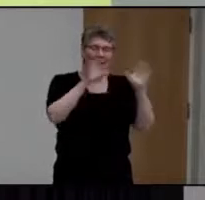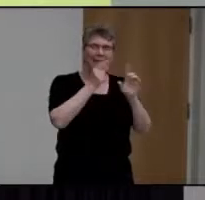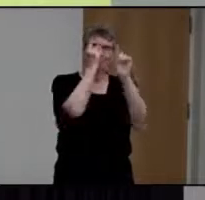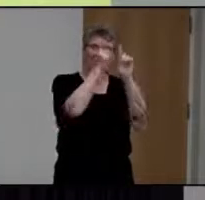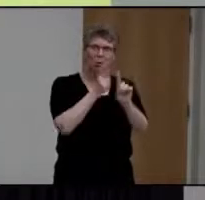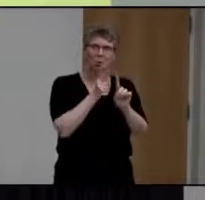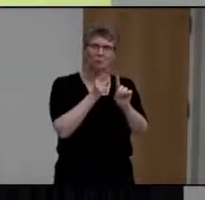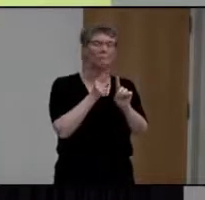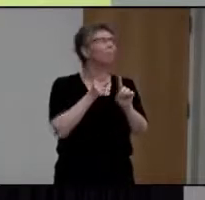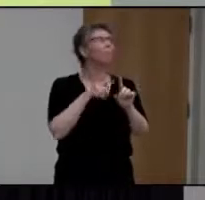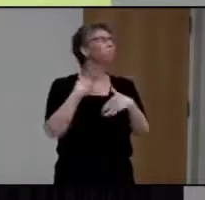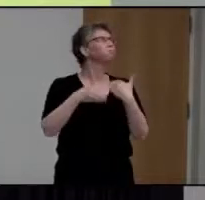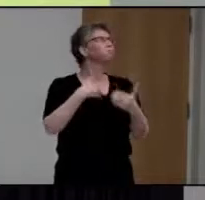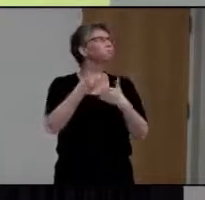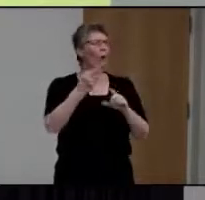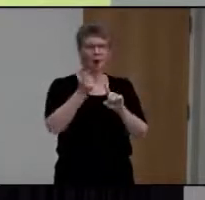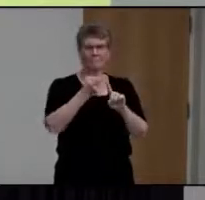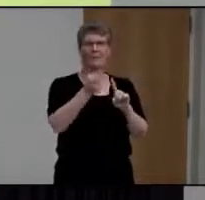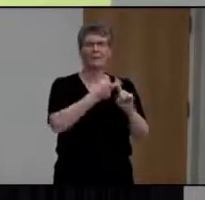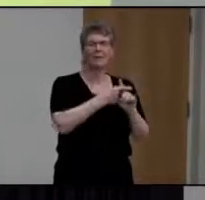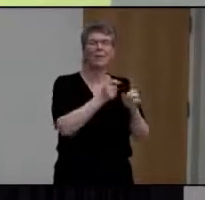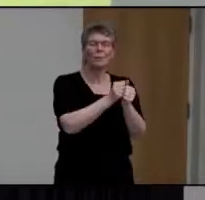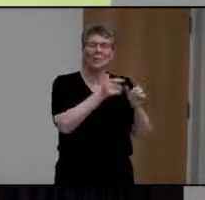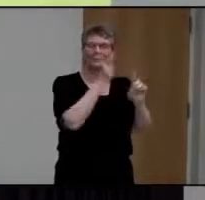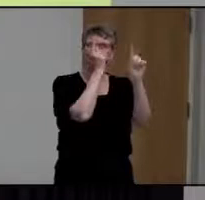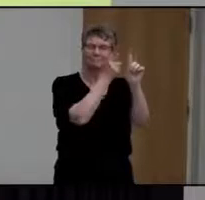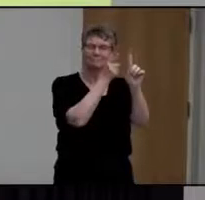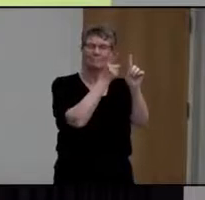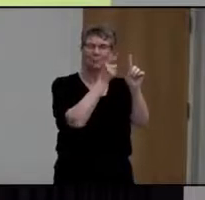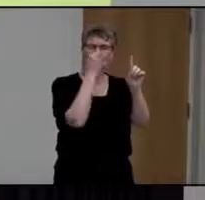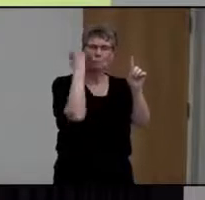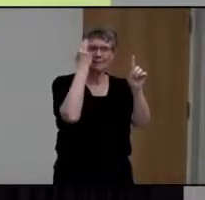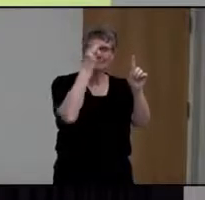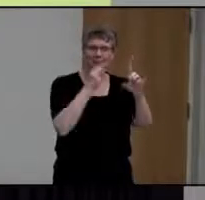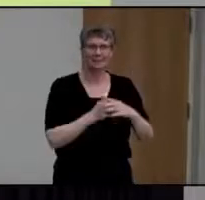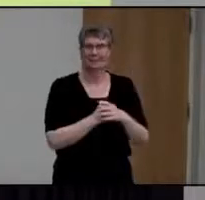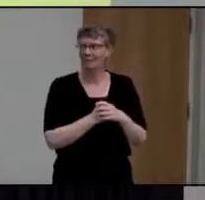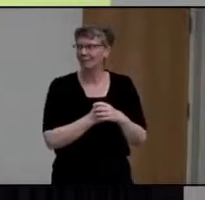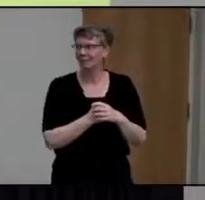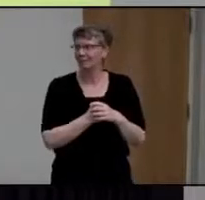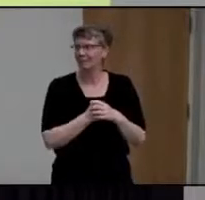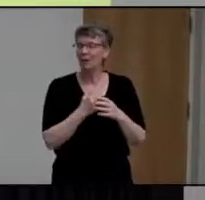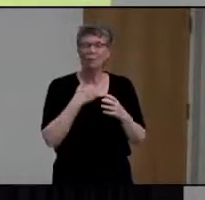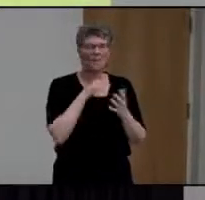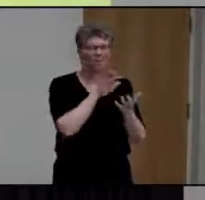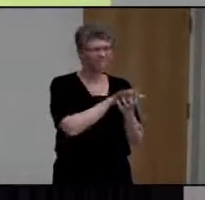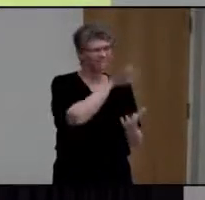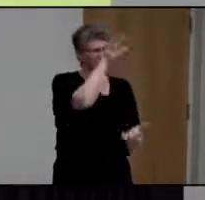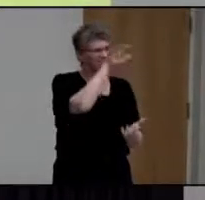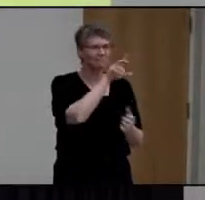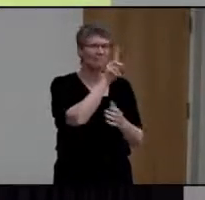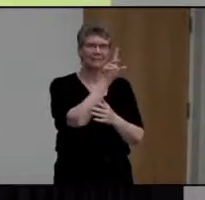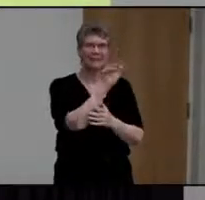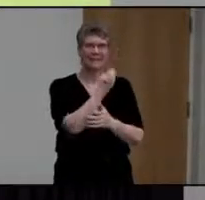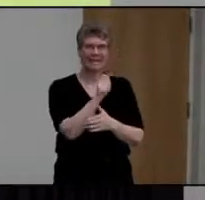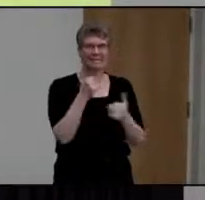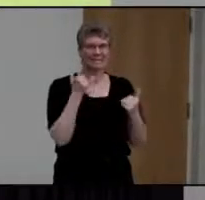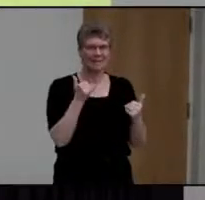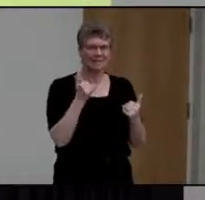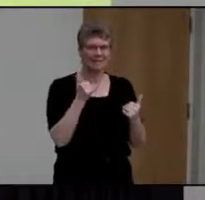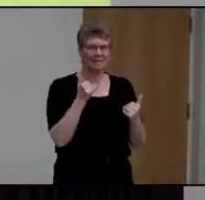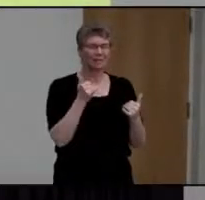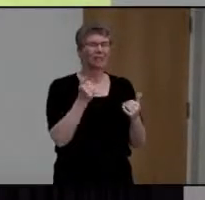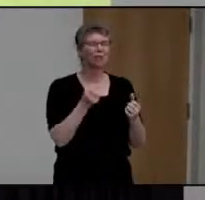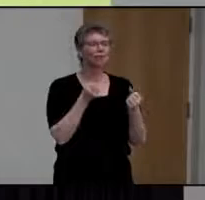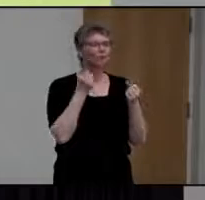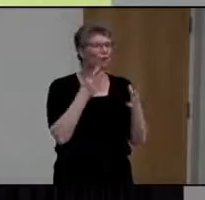need to come up with agreed upon end goals, right? We have a massive quantity of data now, right? There are so many areas that are